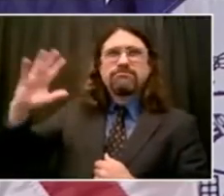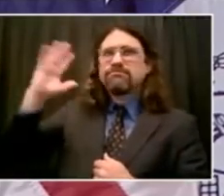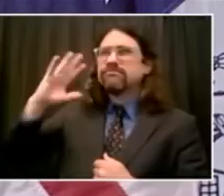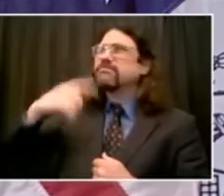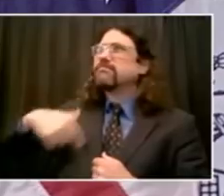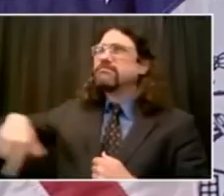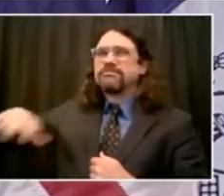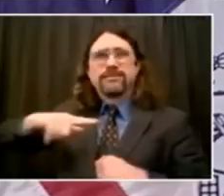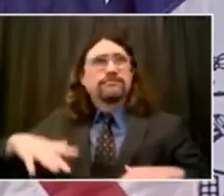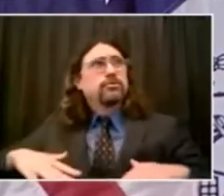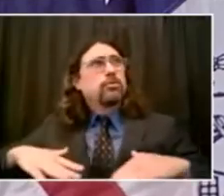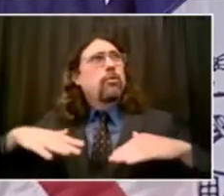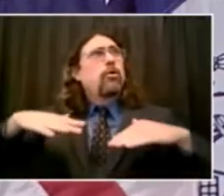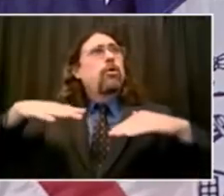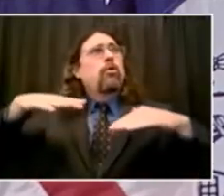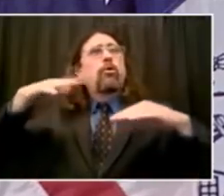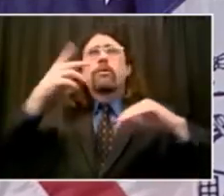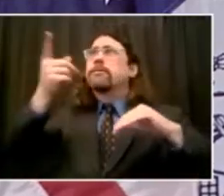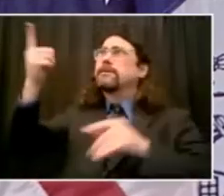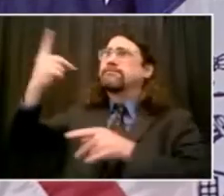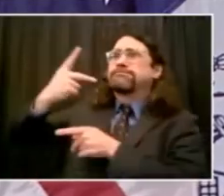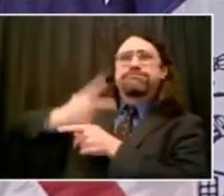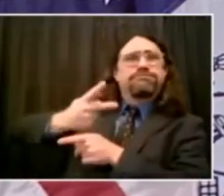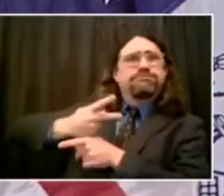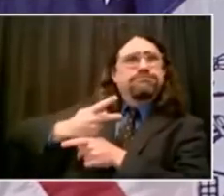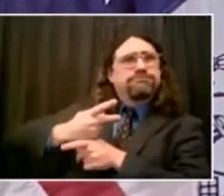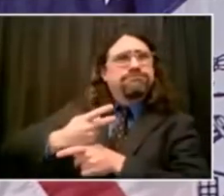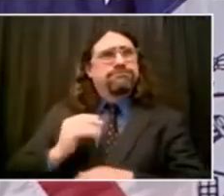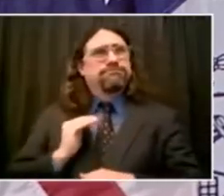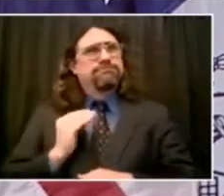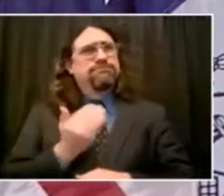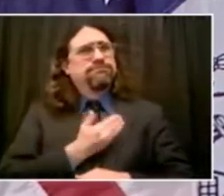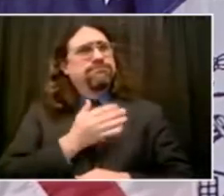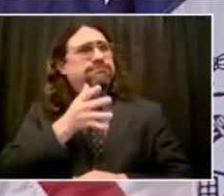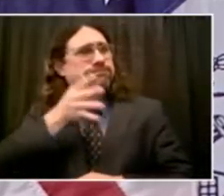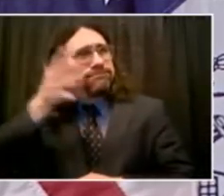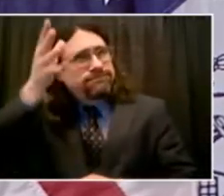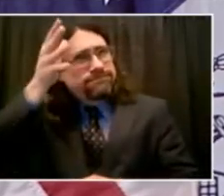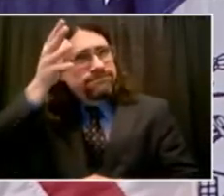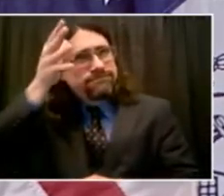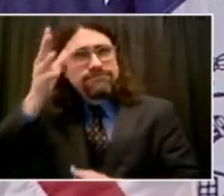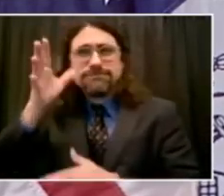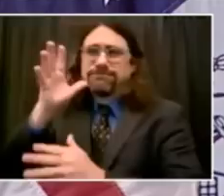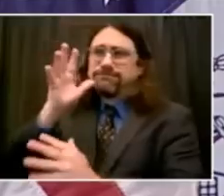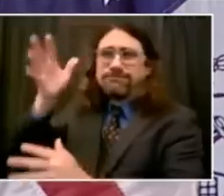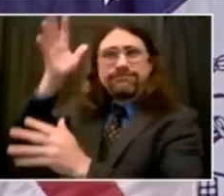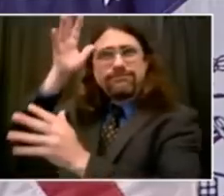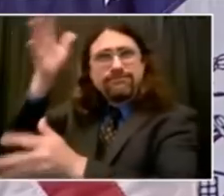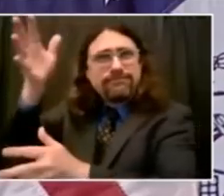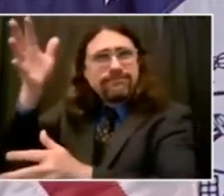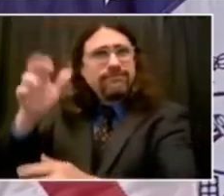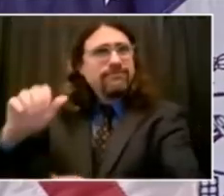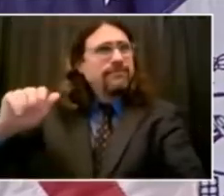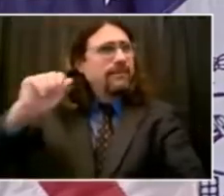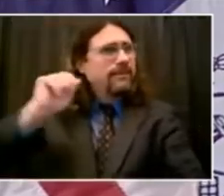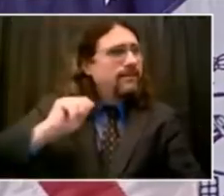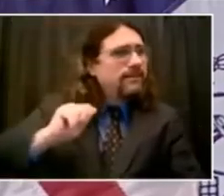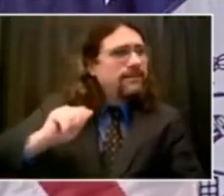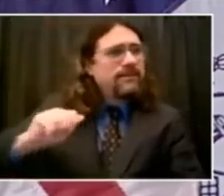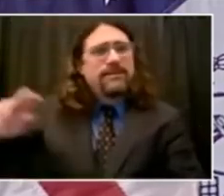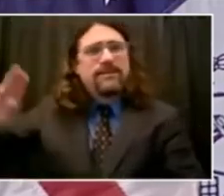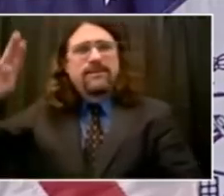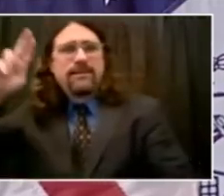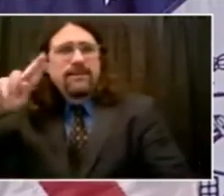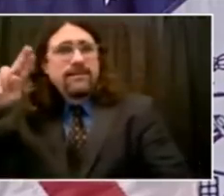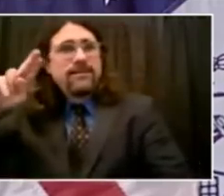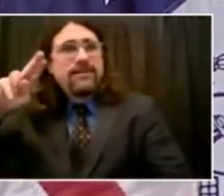uncles, the people who have done so much for us, and to think about what they mean